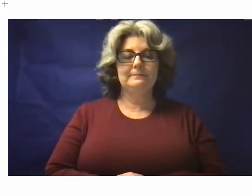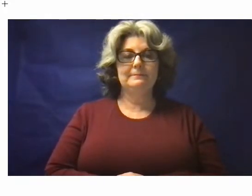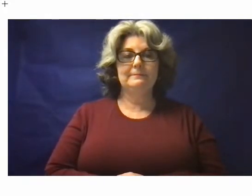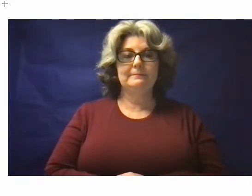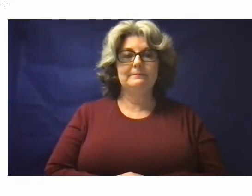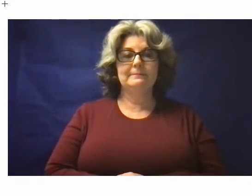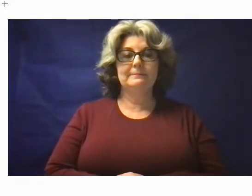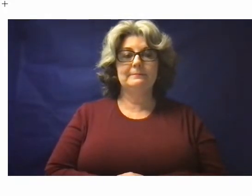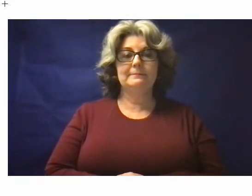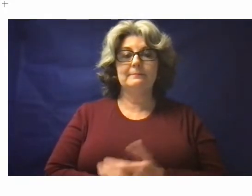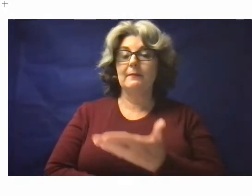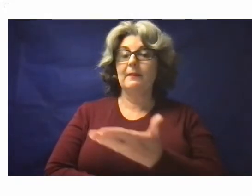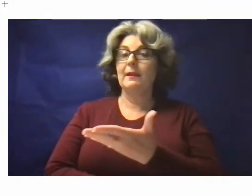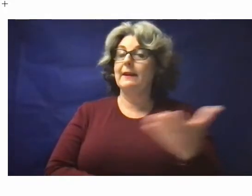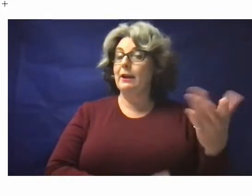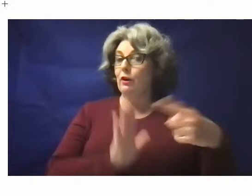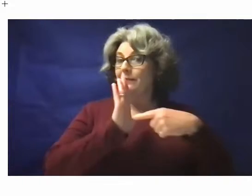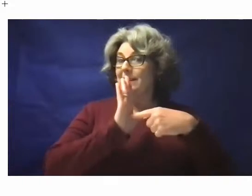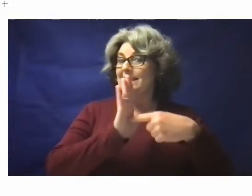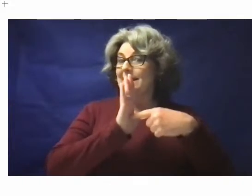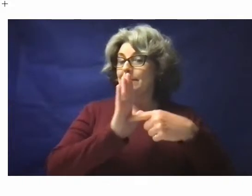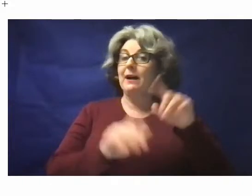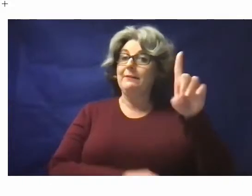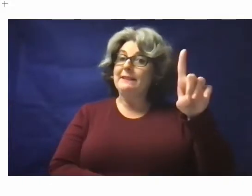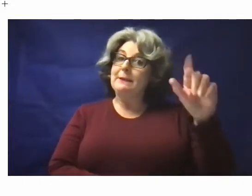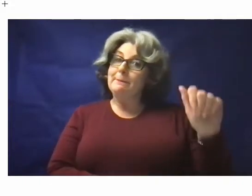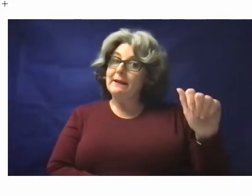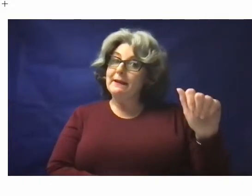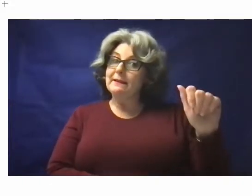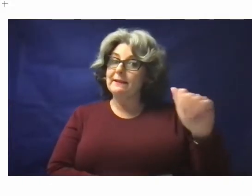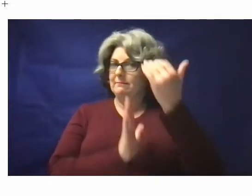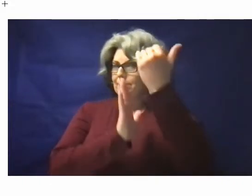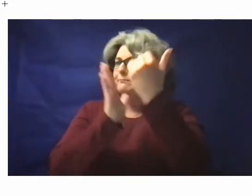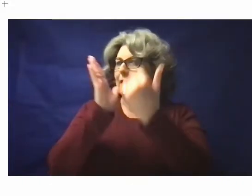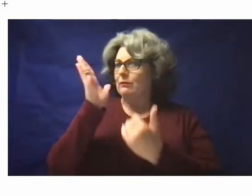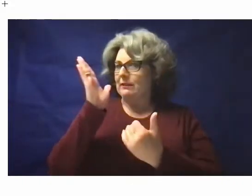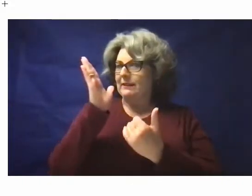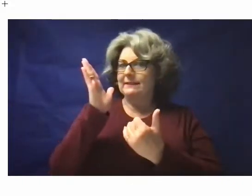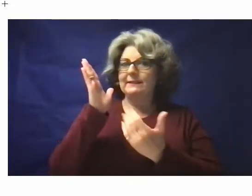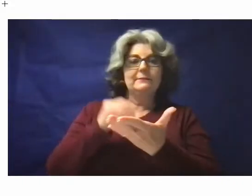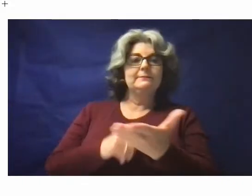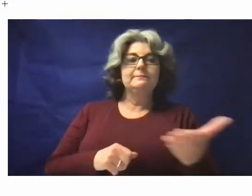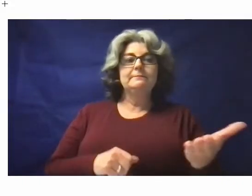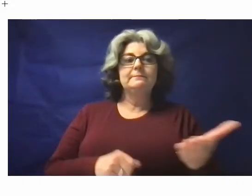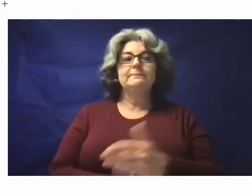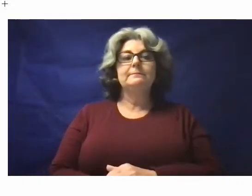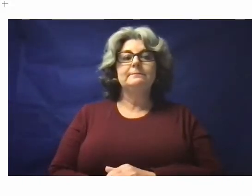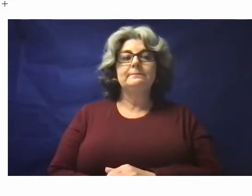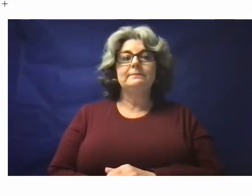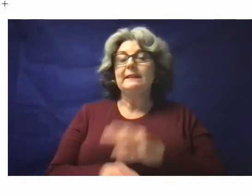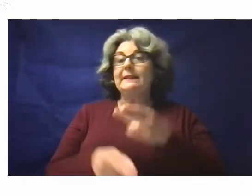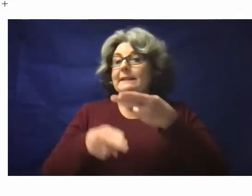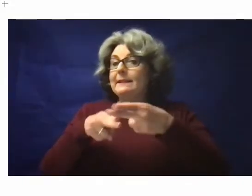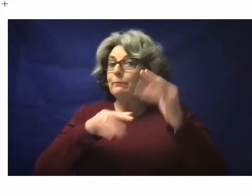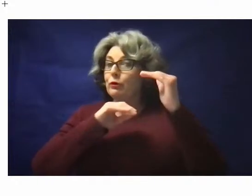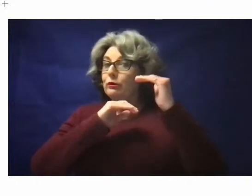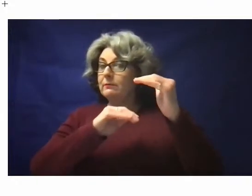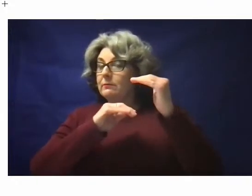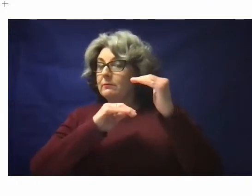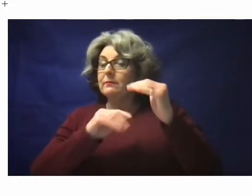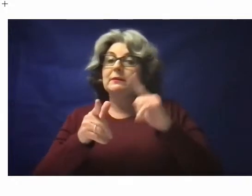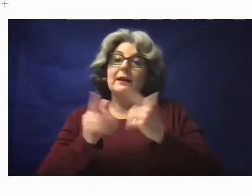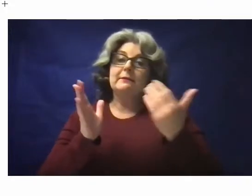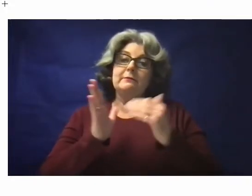Here are some examples of disabilities that are listed here. From temporary limitations such as recovering from